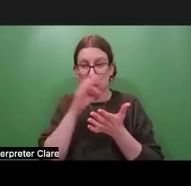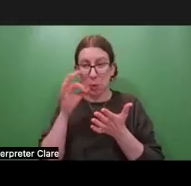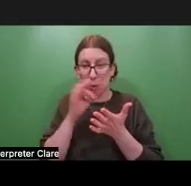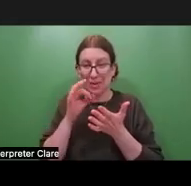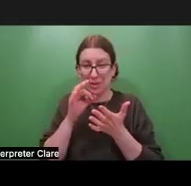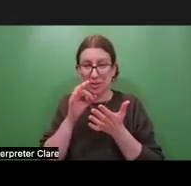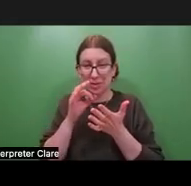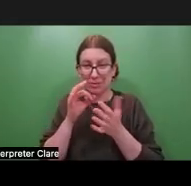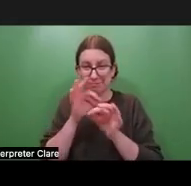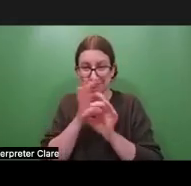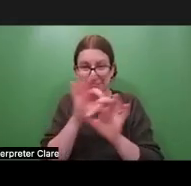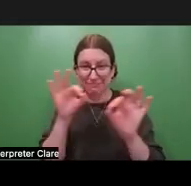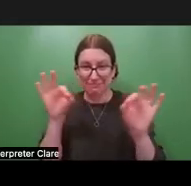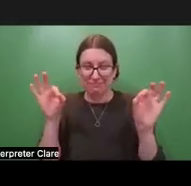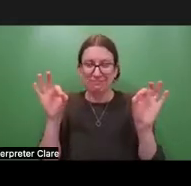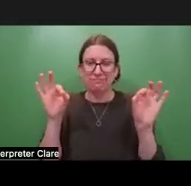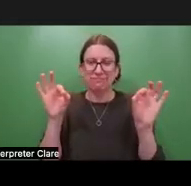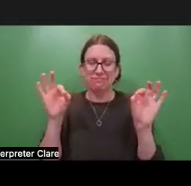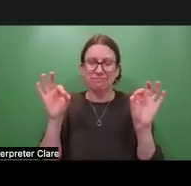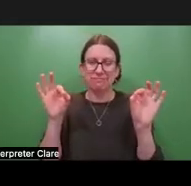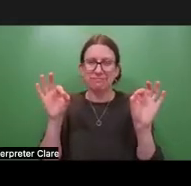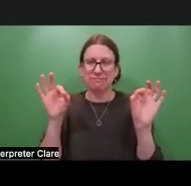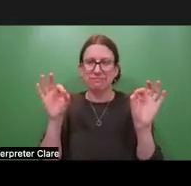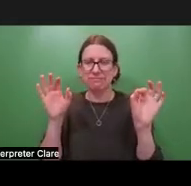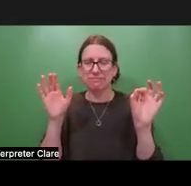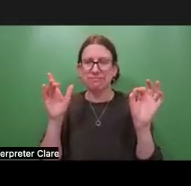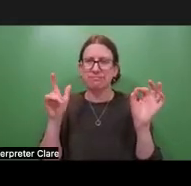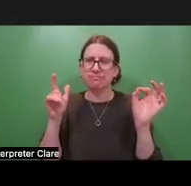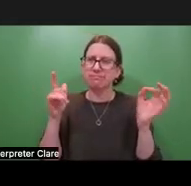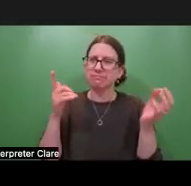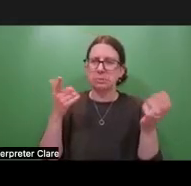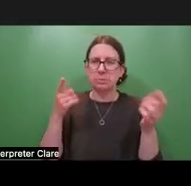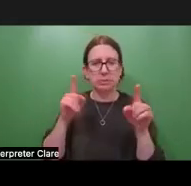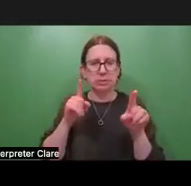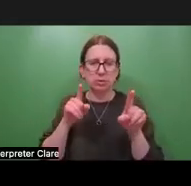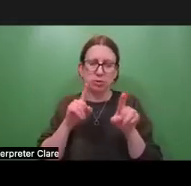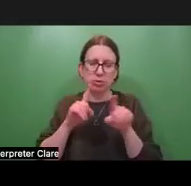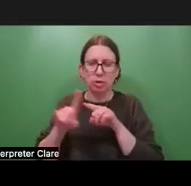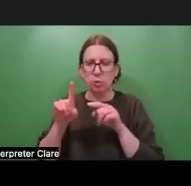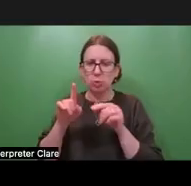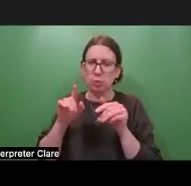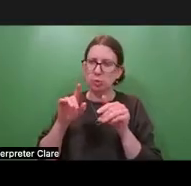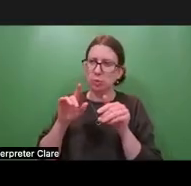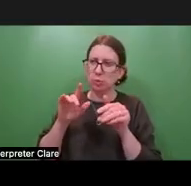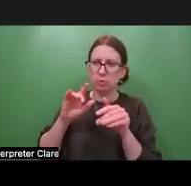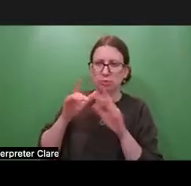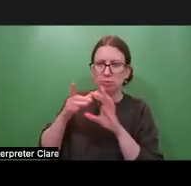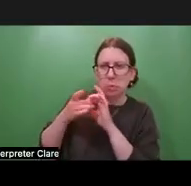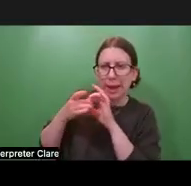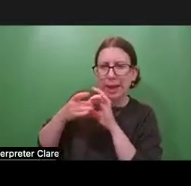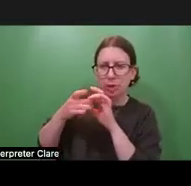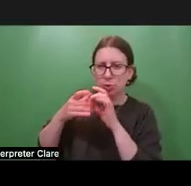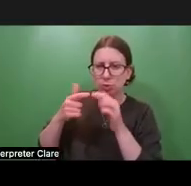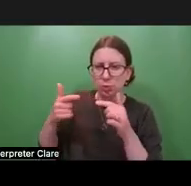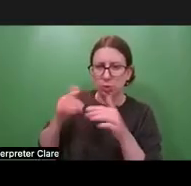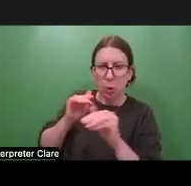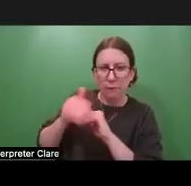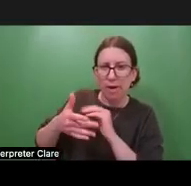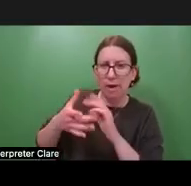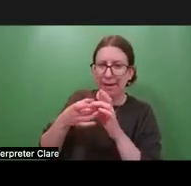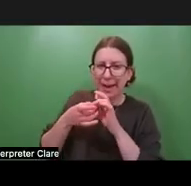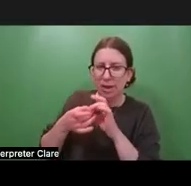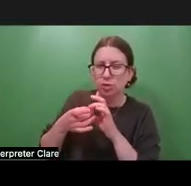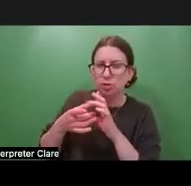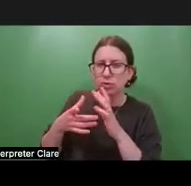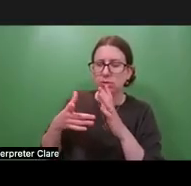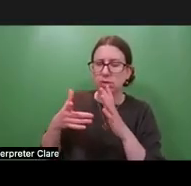that was an attempt to kind of over engage, really. As I said, I've done work with technology, including heavier infrastructures. I'm interested